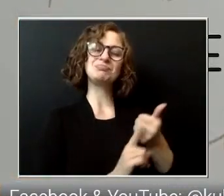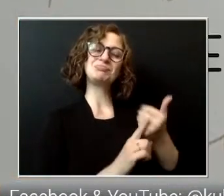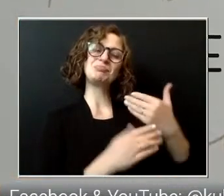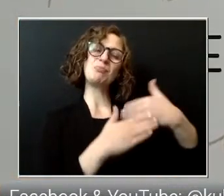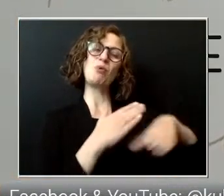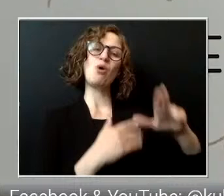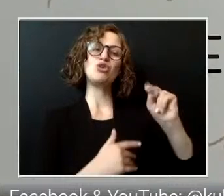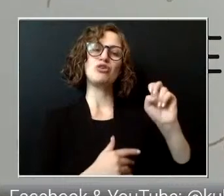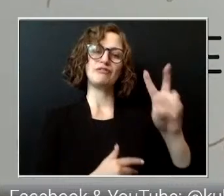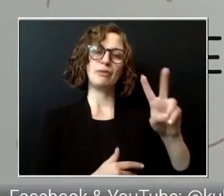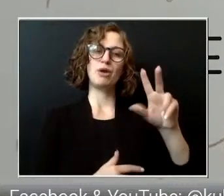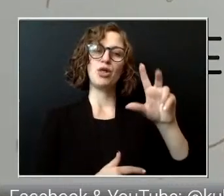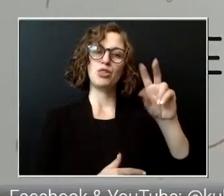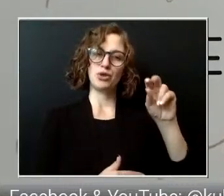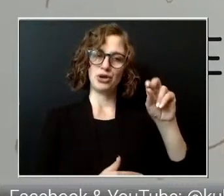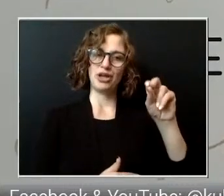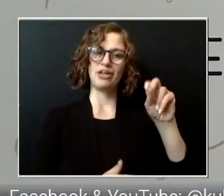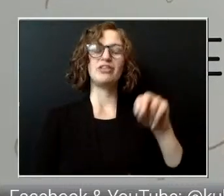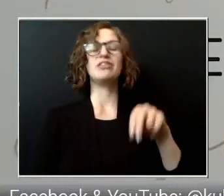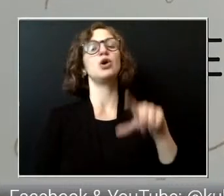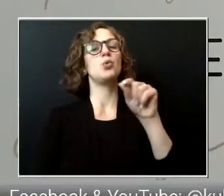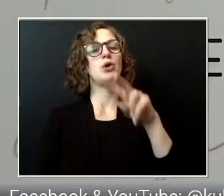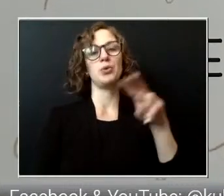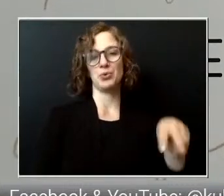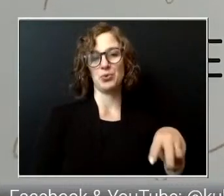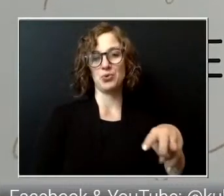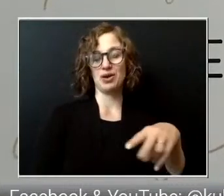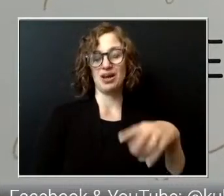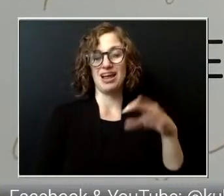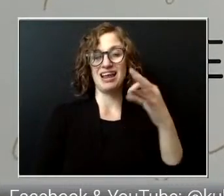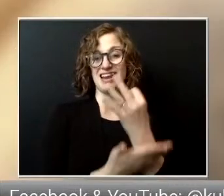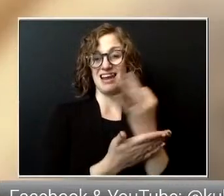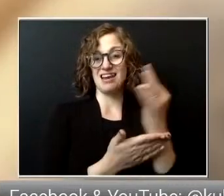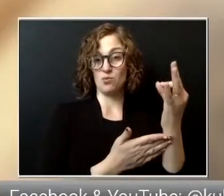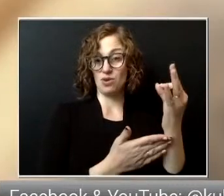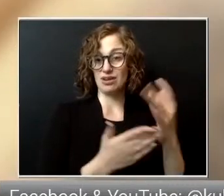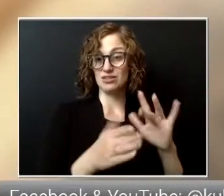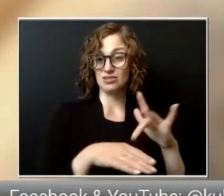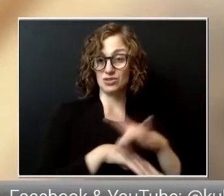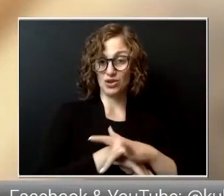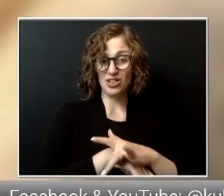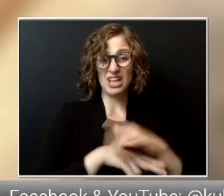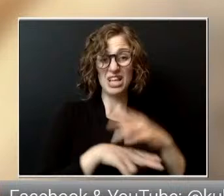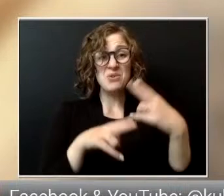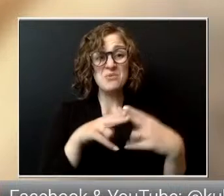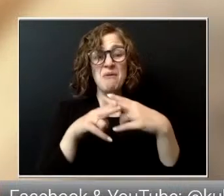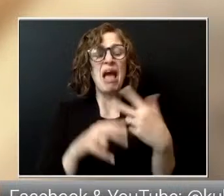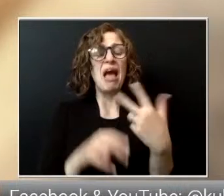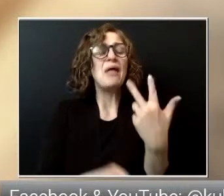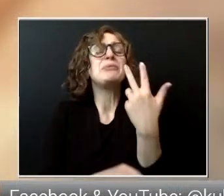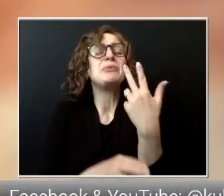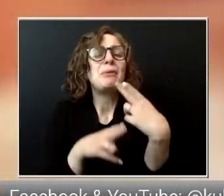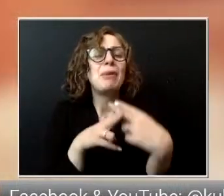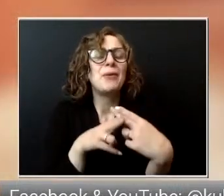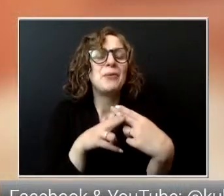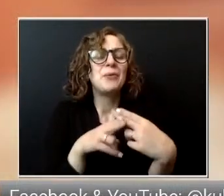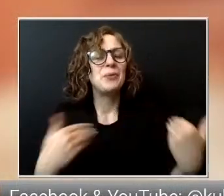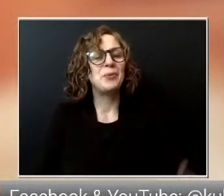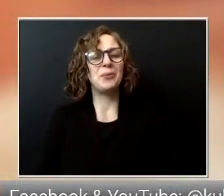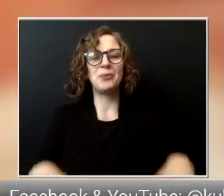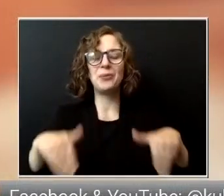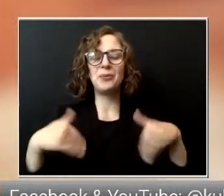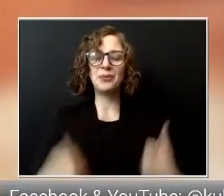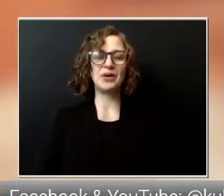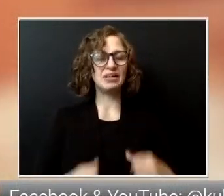2022, 9 weeks early. He weighed just 3 pounds. It was so scary. Really a terrible. We loved